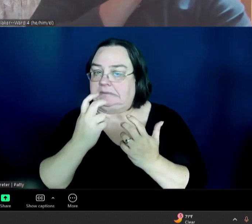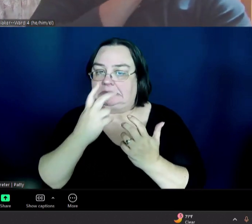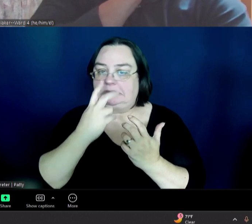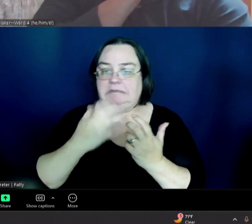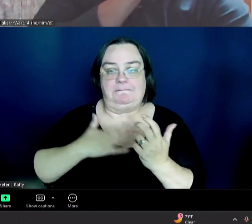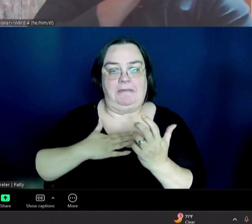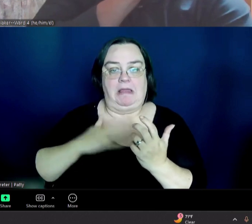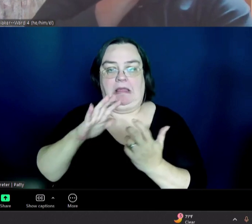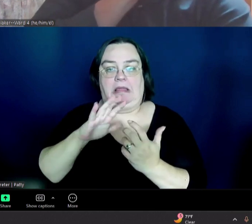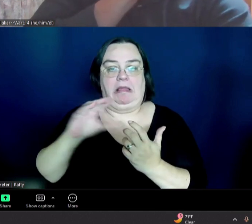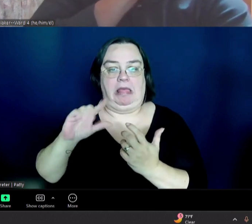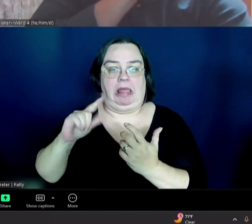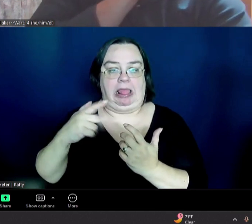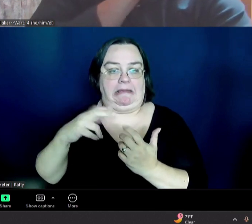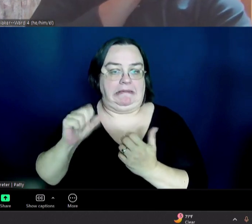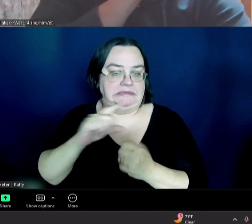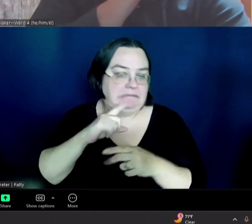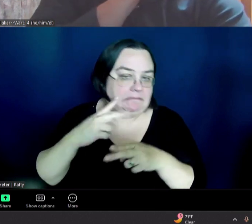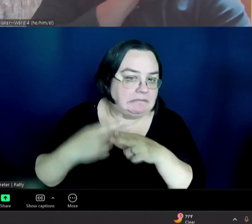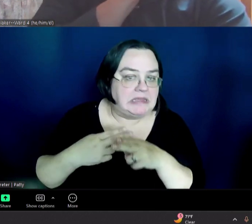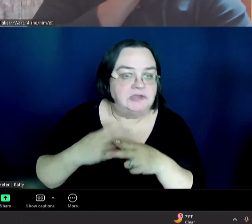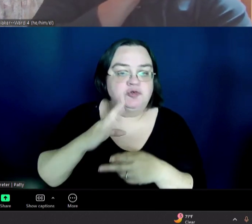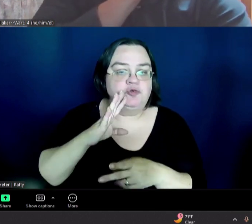voiced about the data.